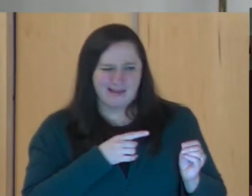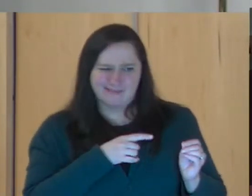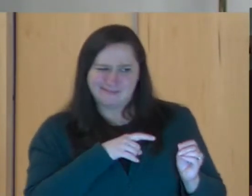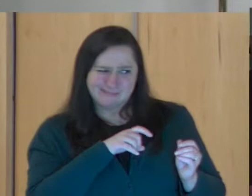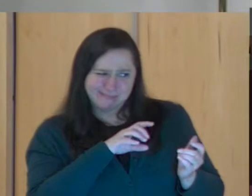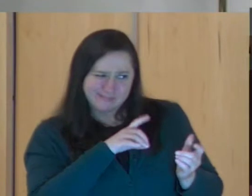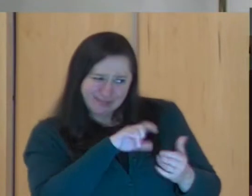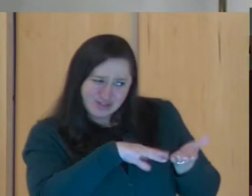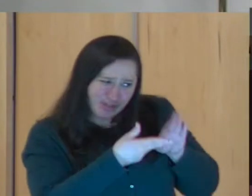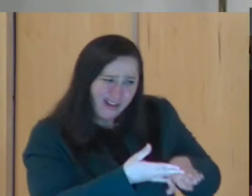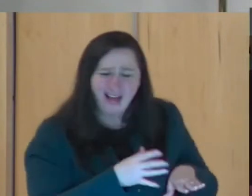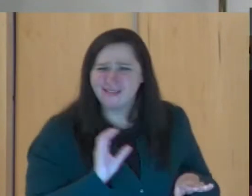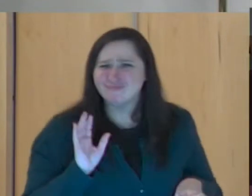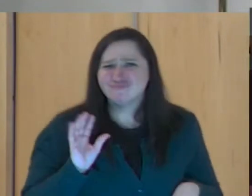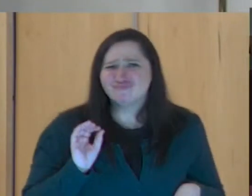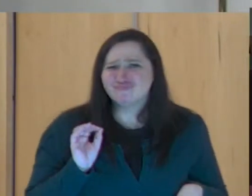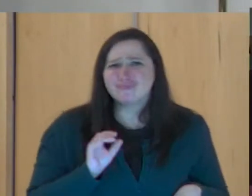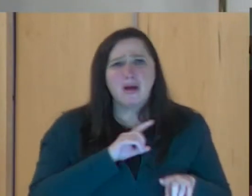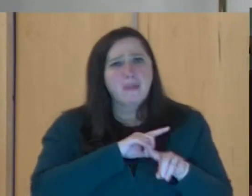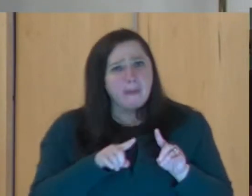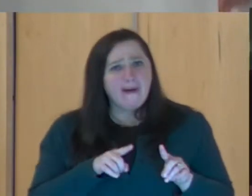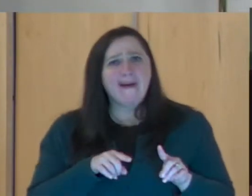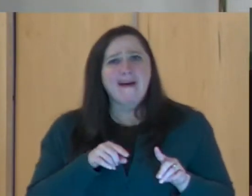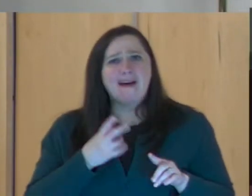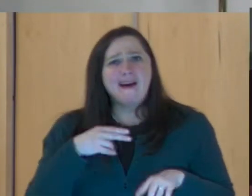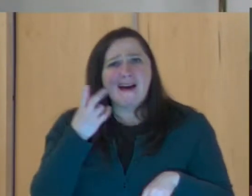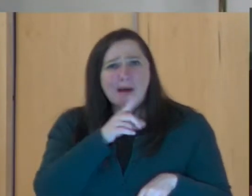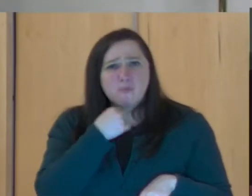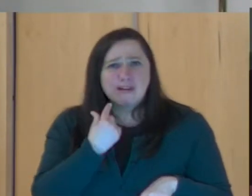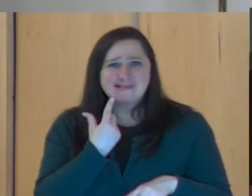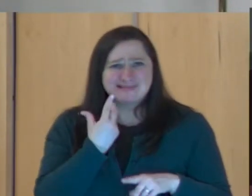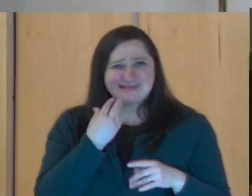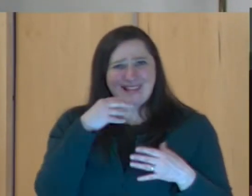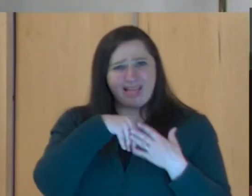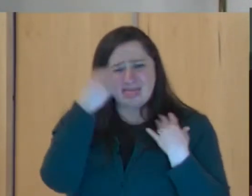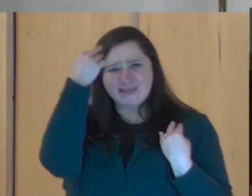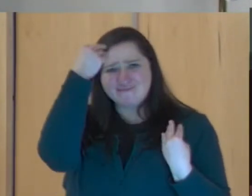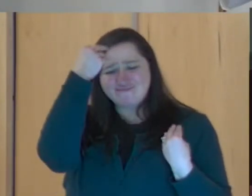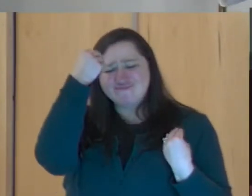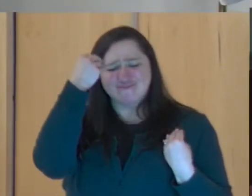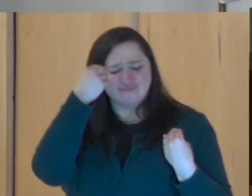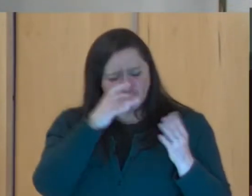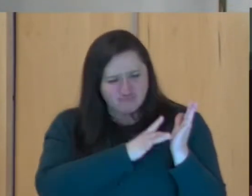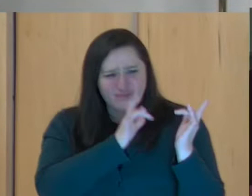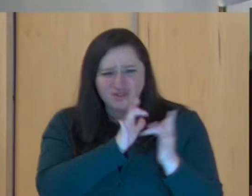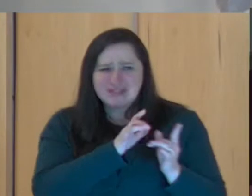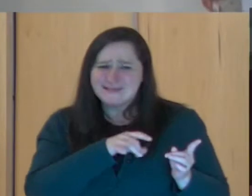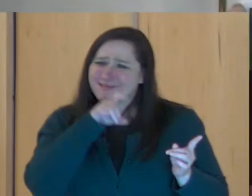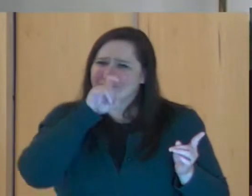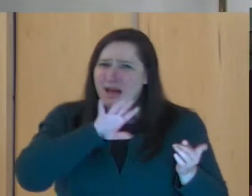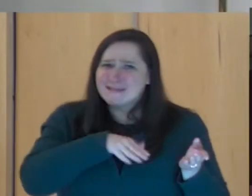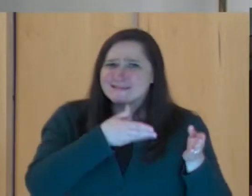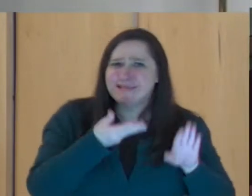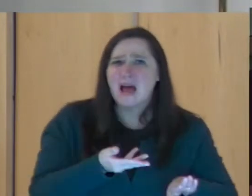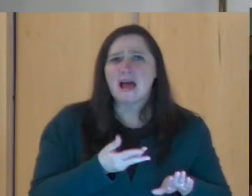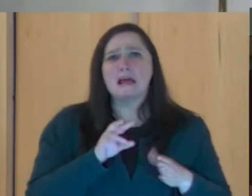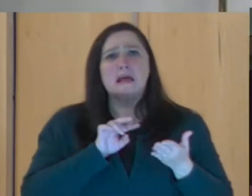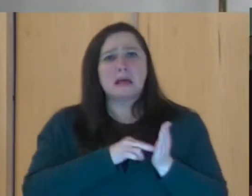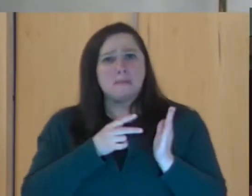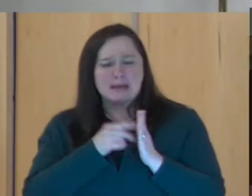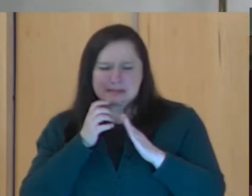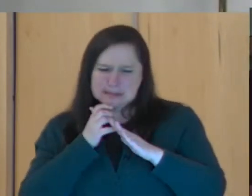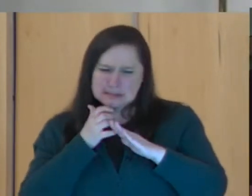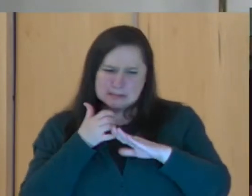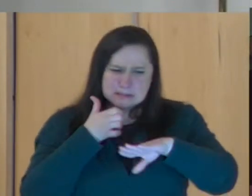death. But Caiaphas has it in his mind that Jesus has to die, and so they've got to find a charge that's going to